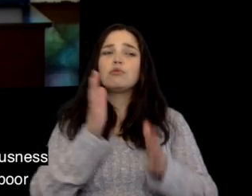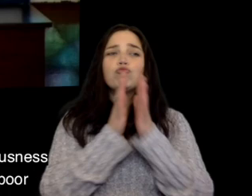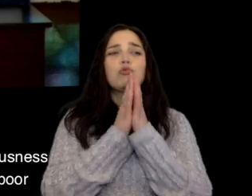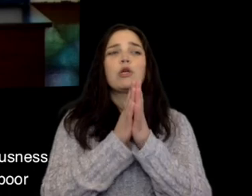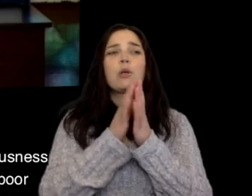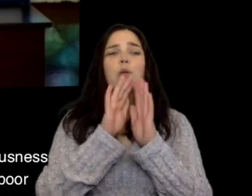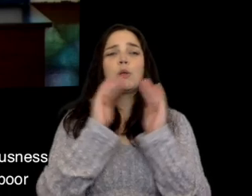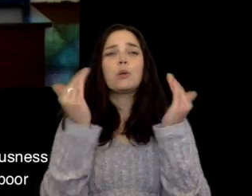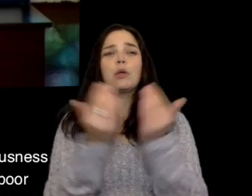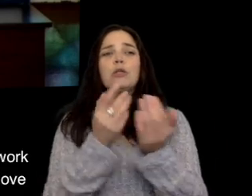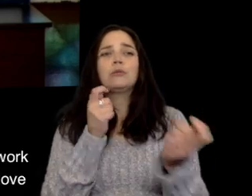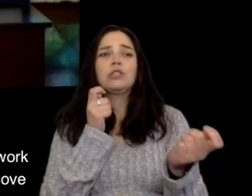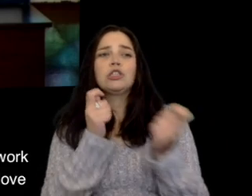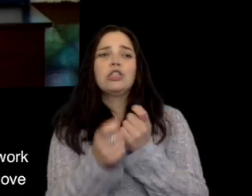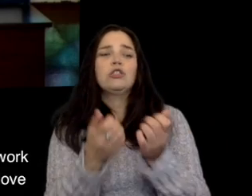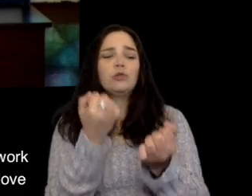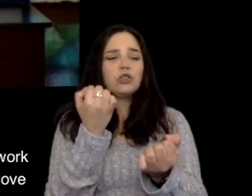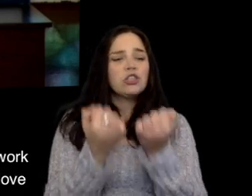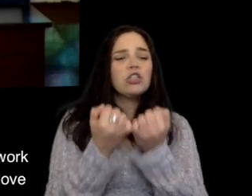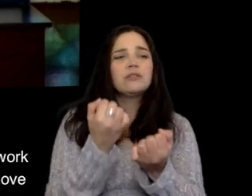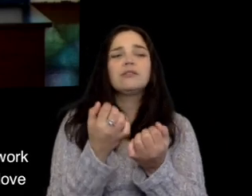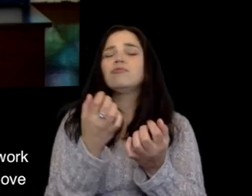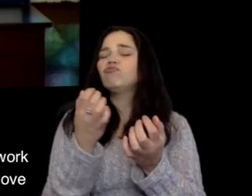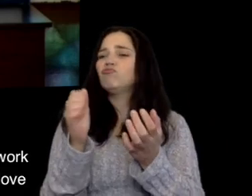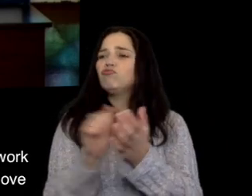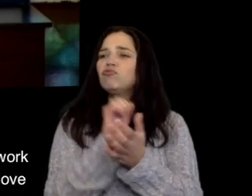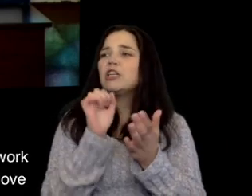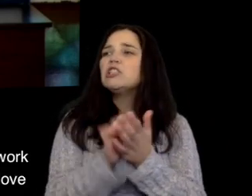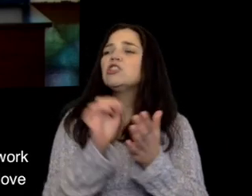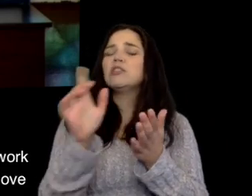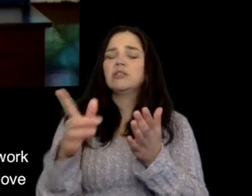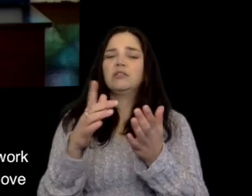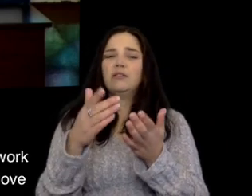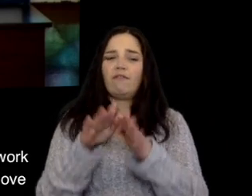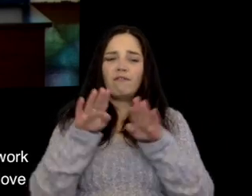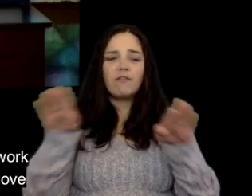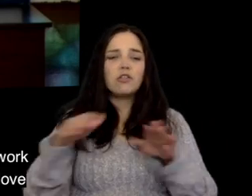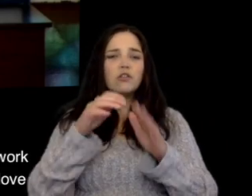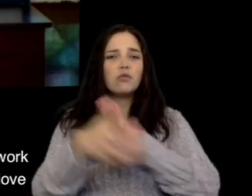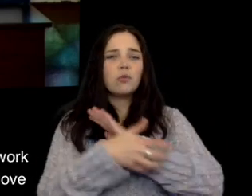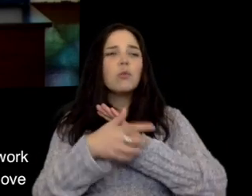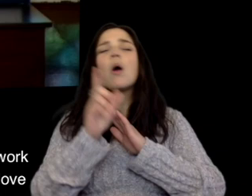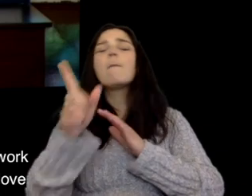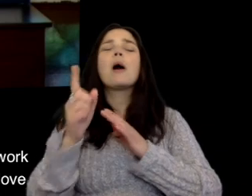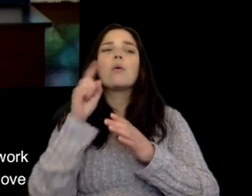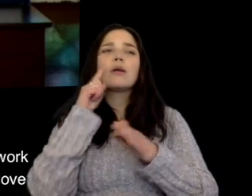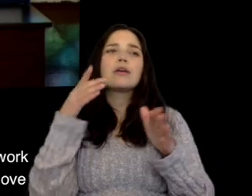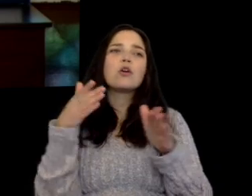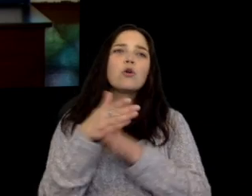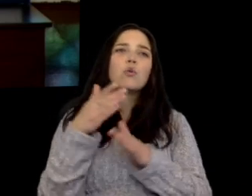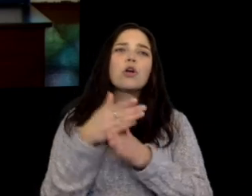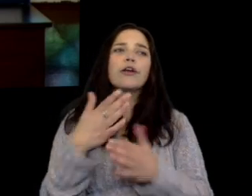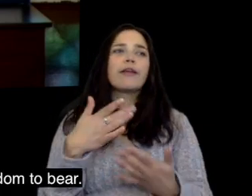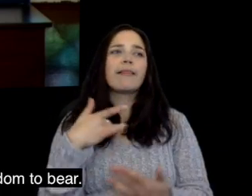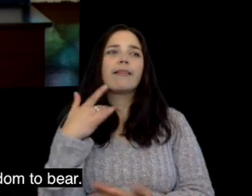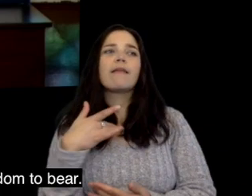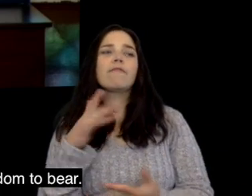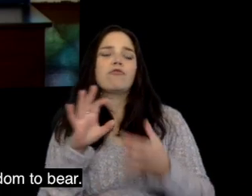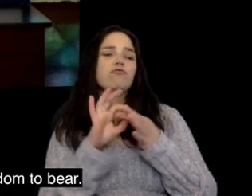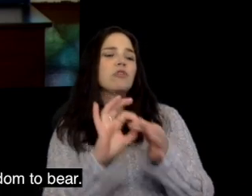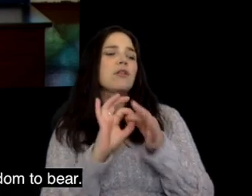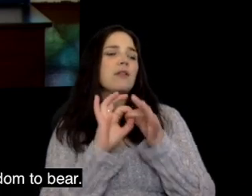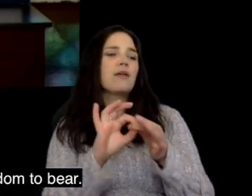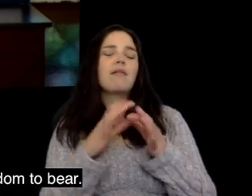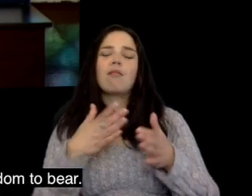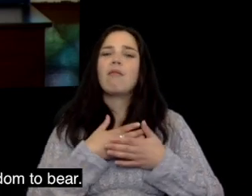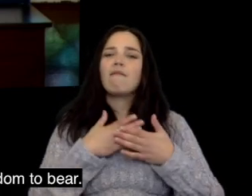world be changed with justice and righteousness and fairness for the poor, but may we go and work and live,